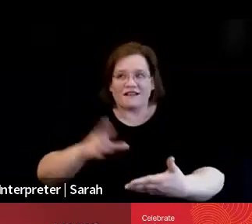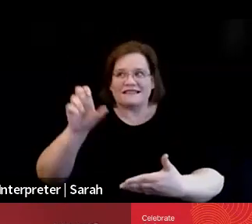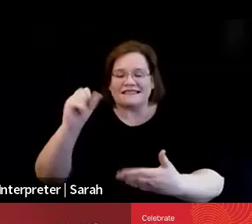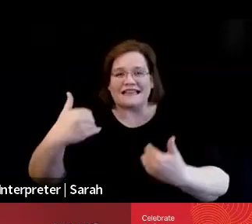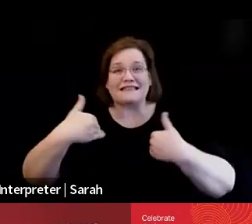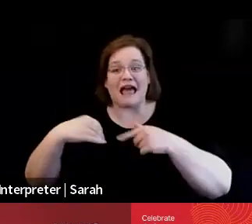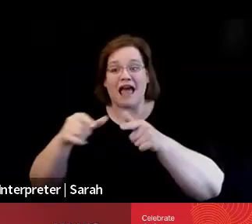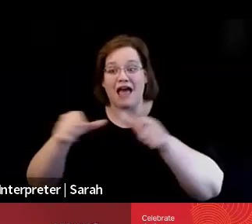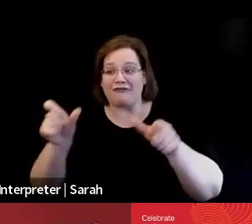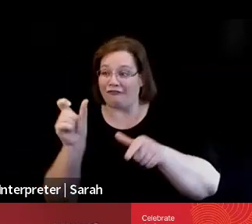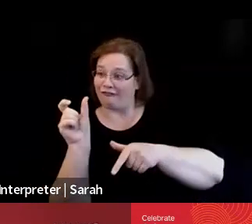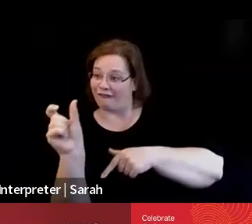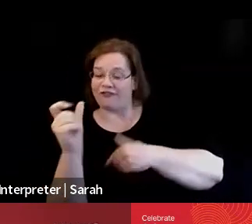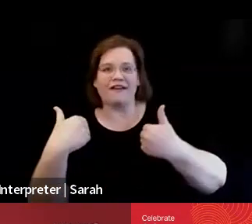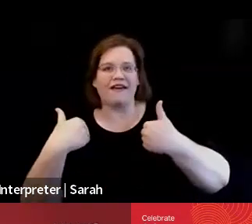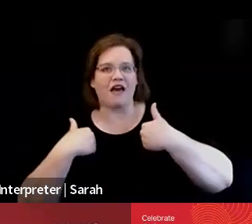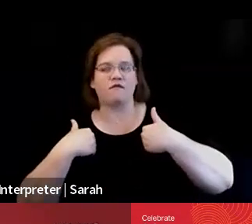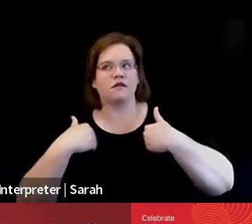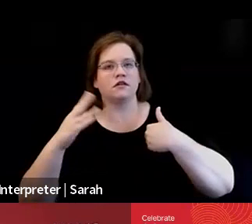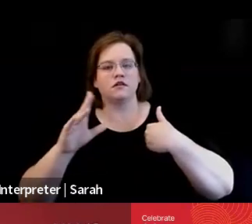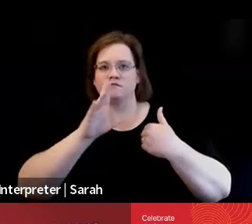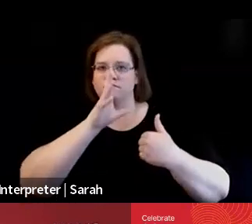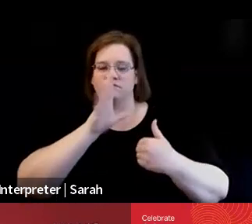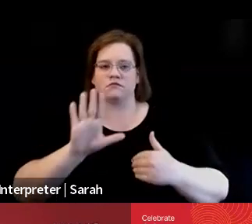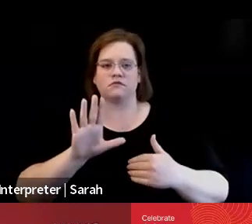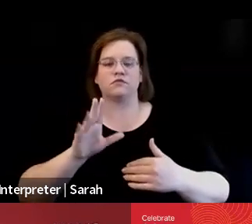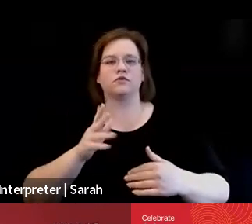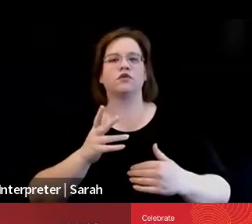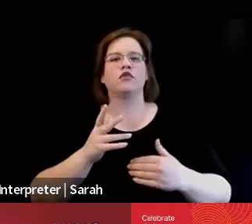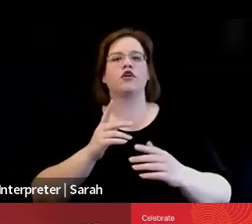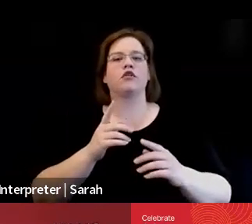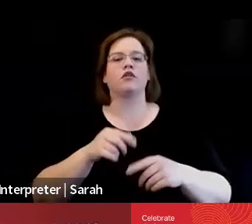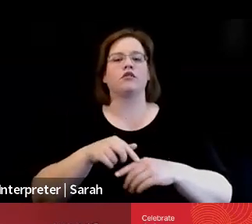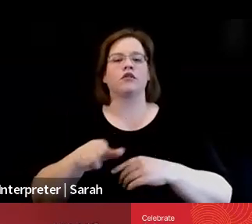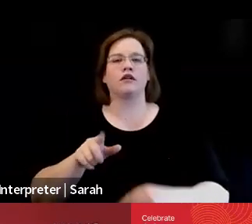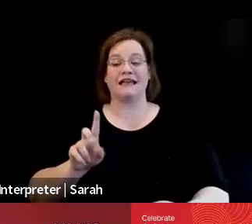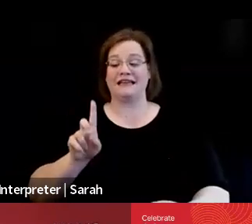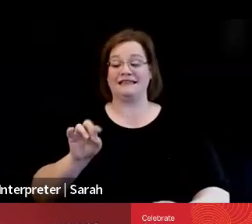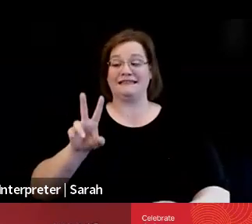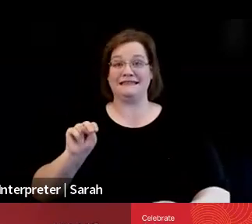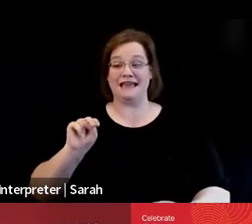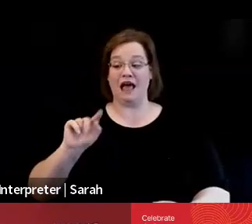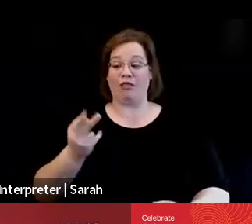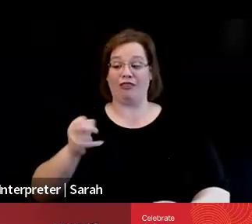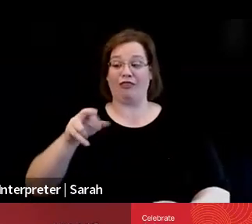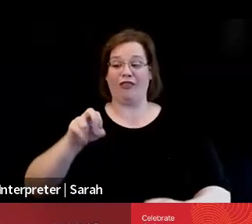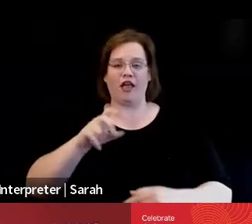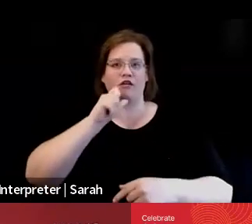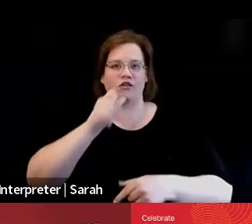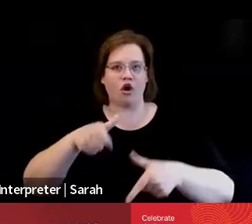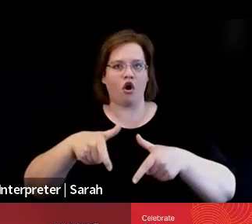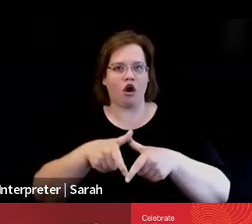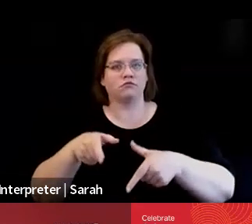usually not talked about directly. Sexual body parts are usually referred to with euphemisms like down there, things like that, right?